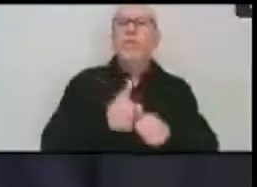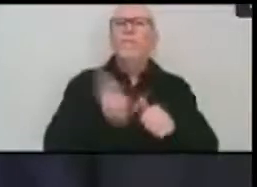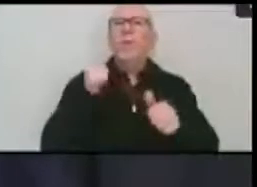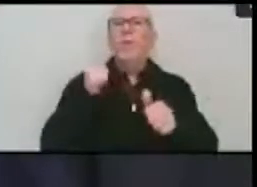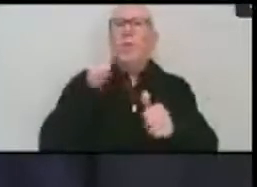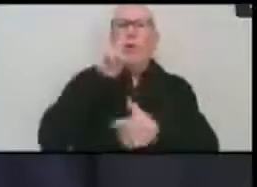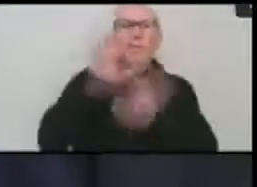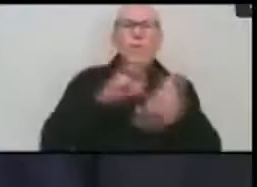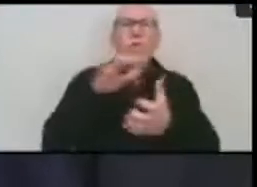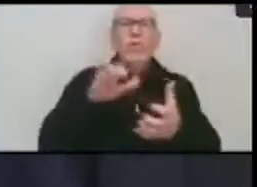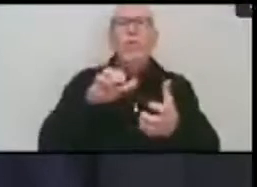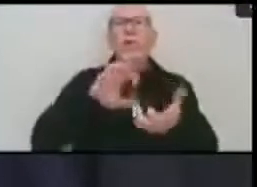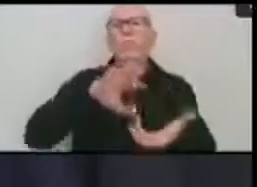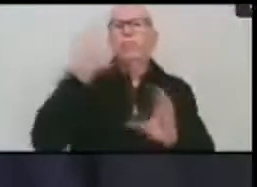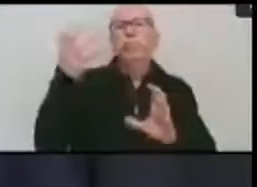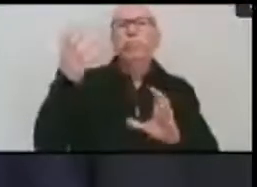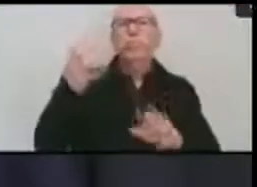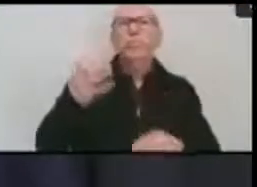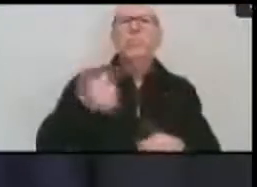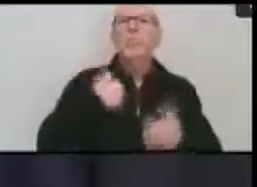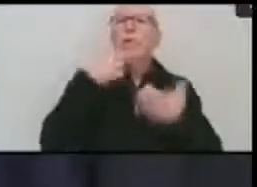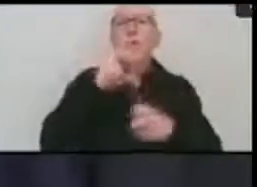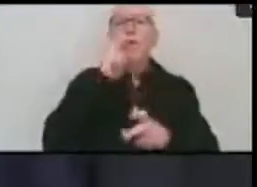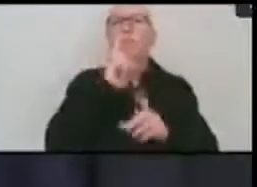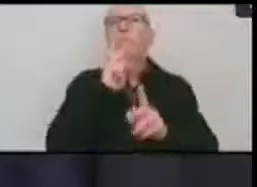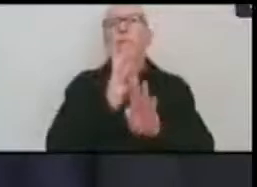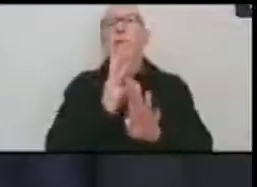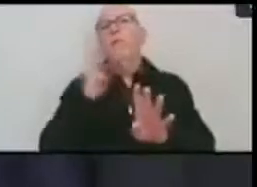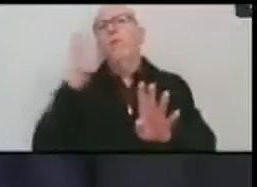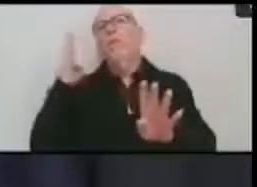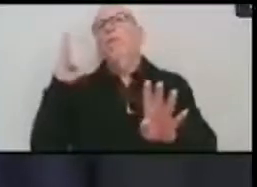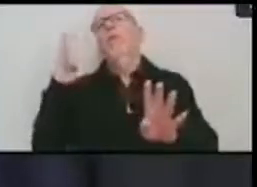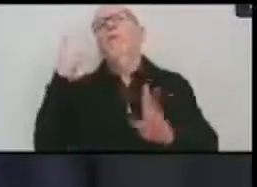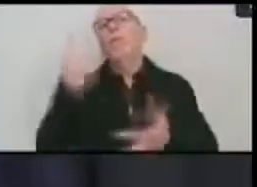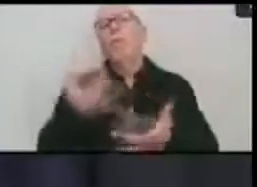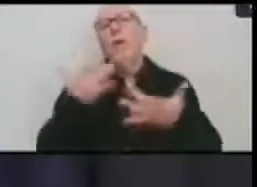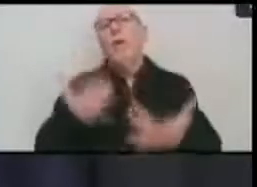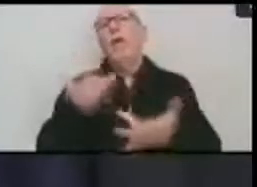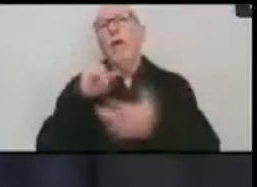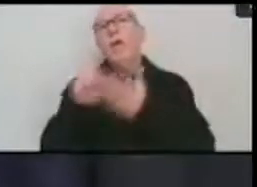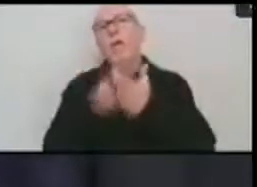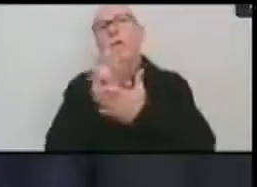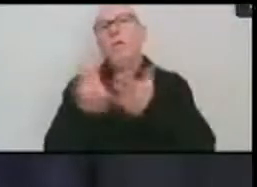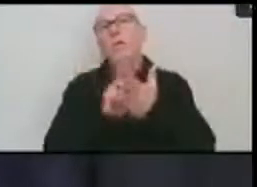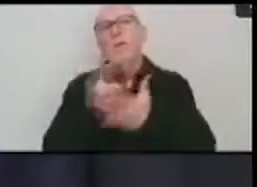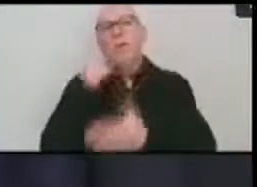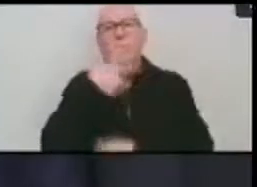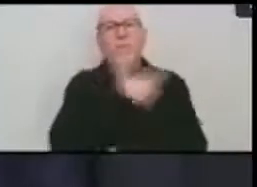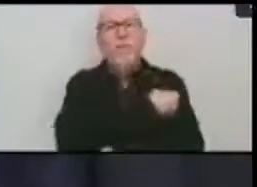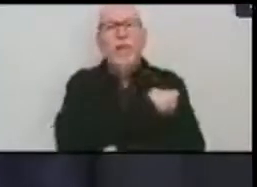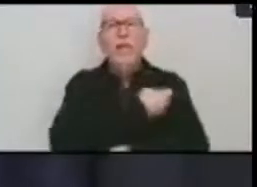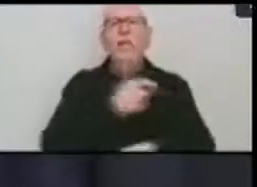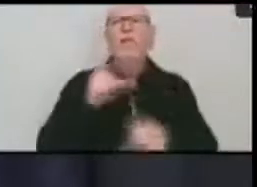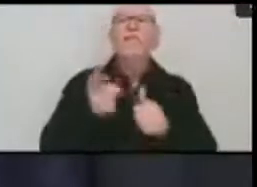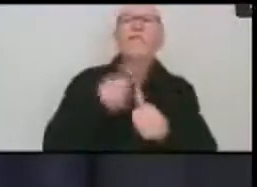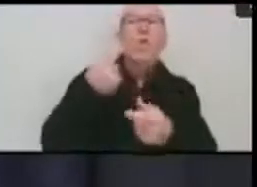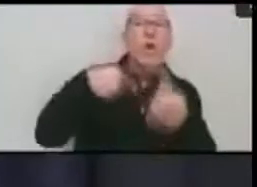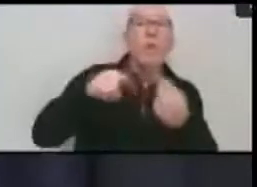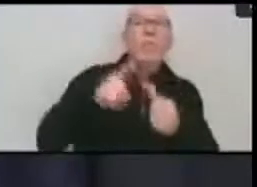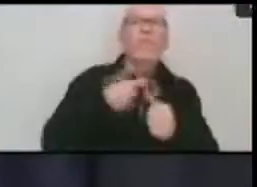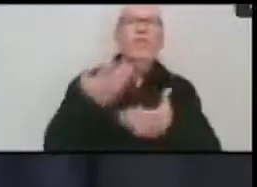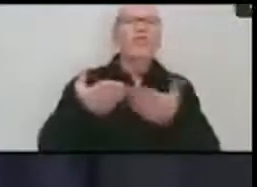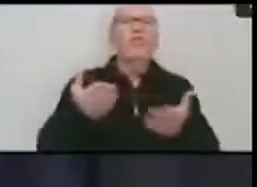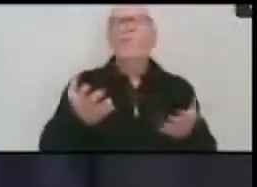confusion. We do not want to see lines of people waiting hours outside for their vaccines, and offering a first-come, first-served approach does not protect